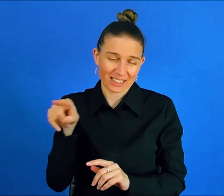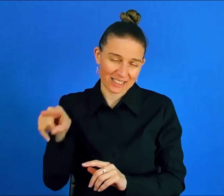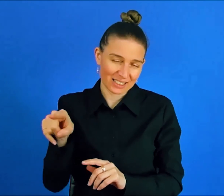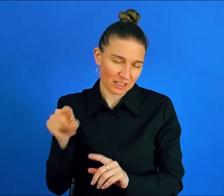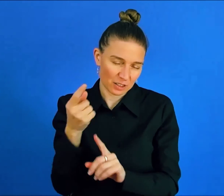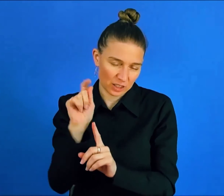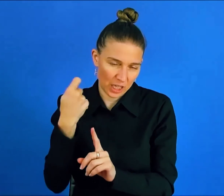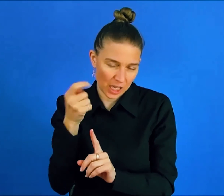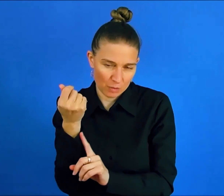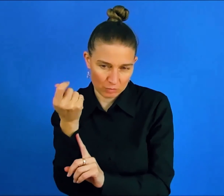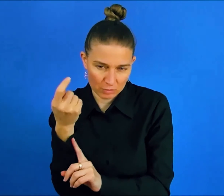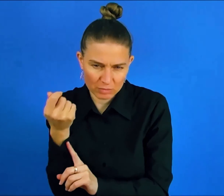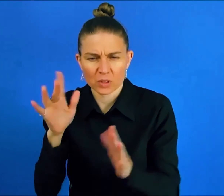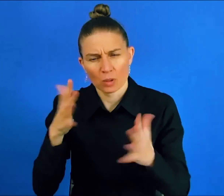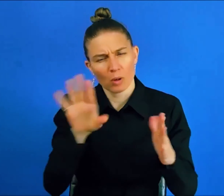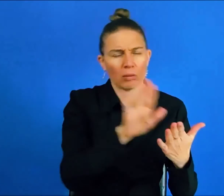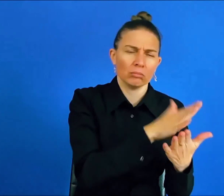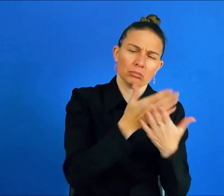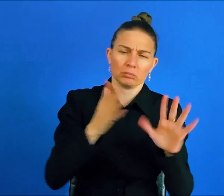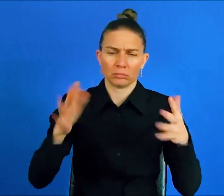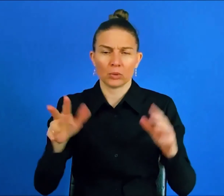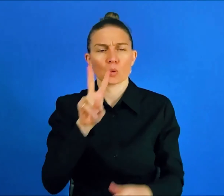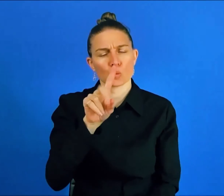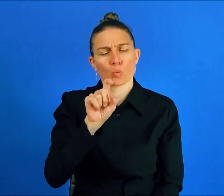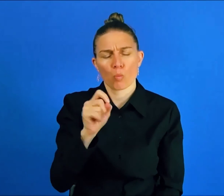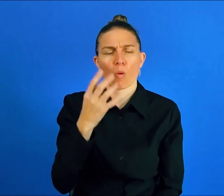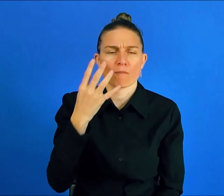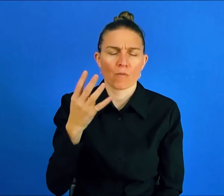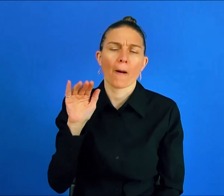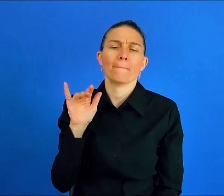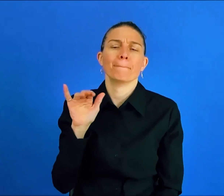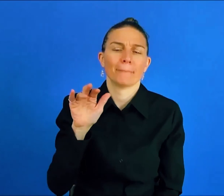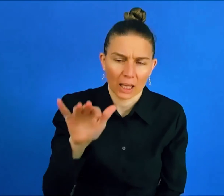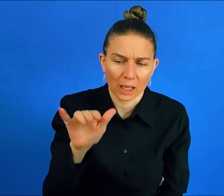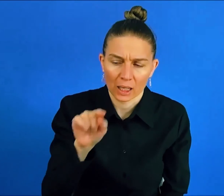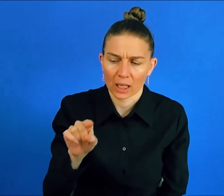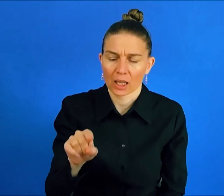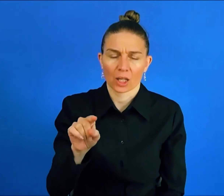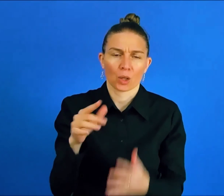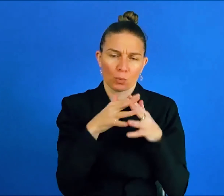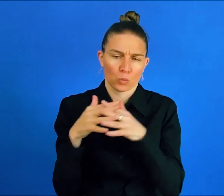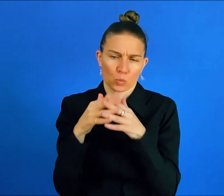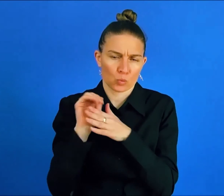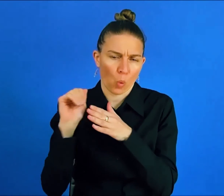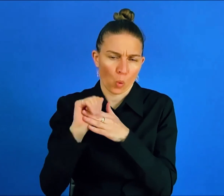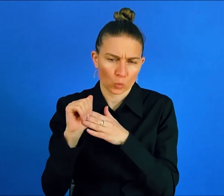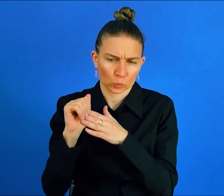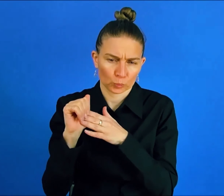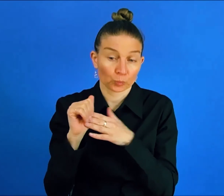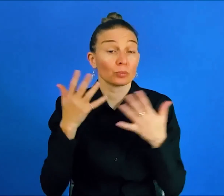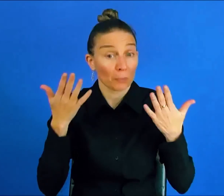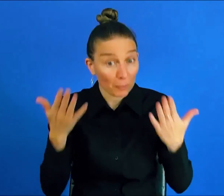the areas that were discussed. But what arose from that meeting is that